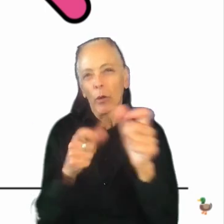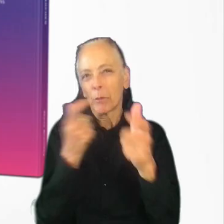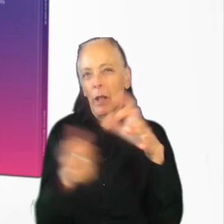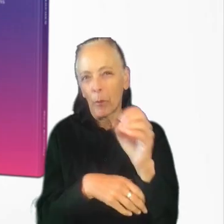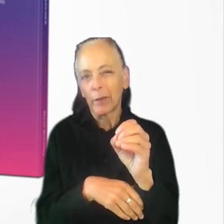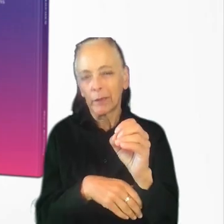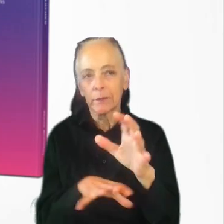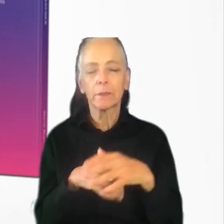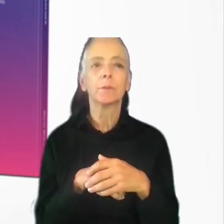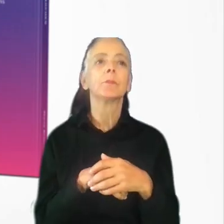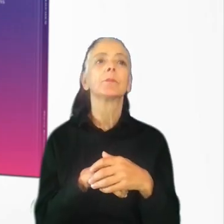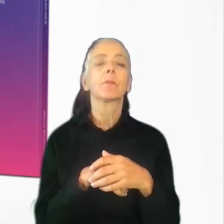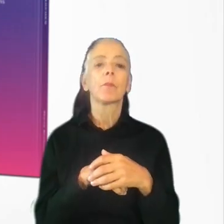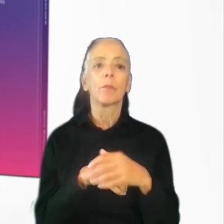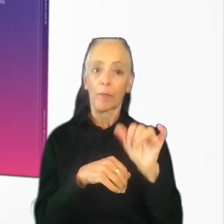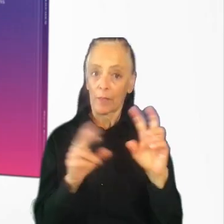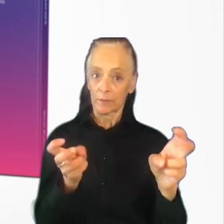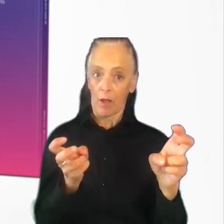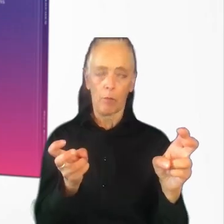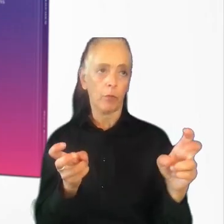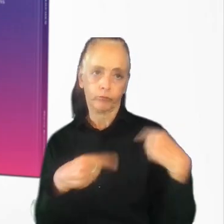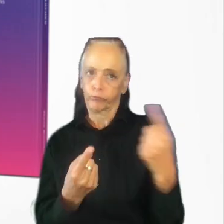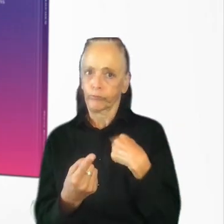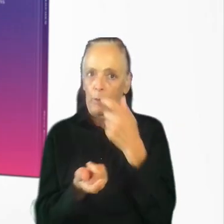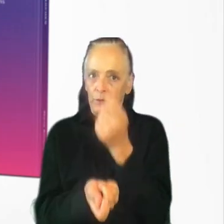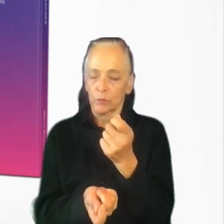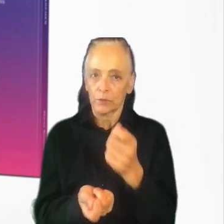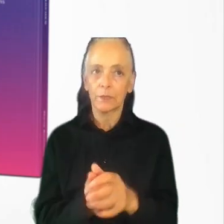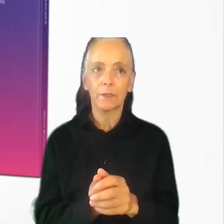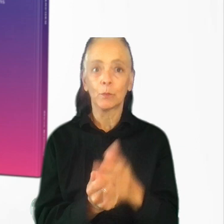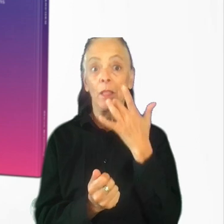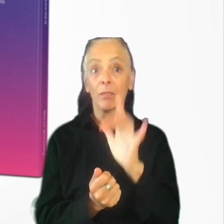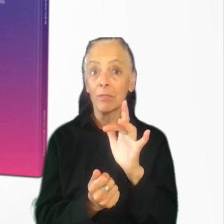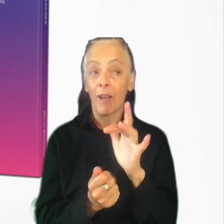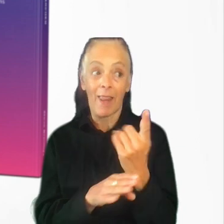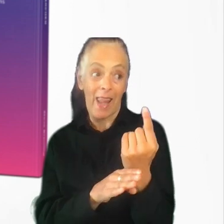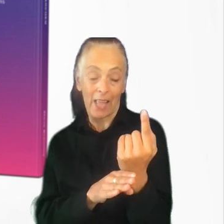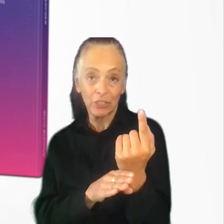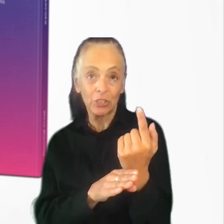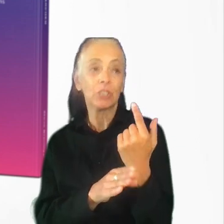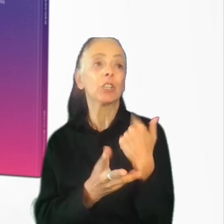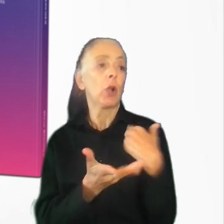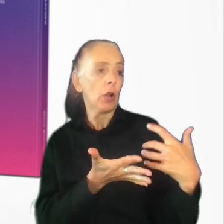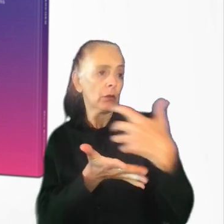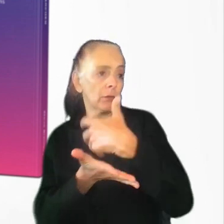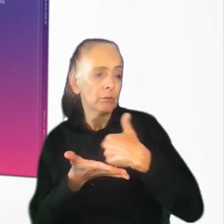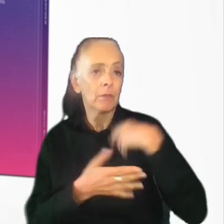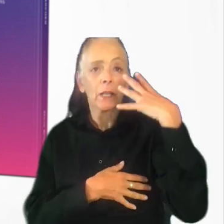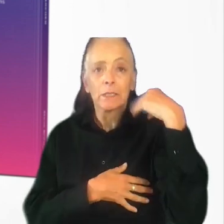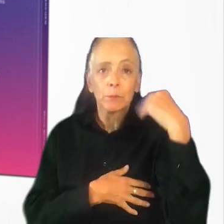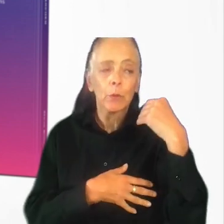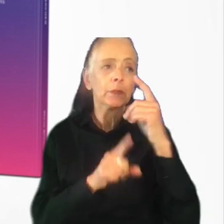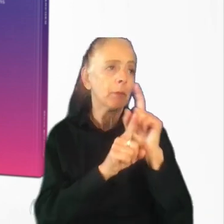industry this is a topic i've always been very interested in and i was lucky enough last year to be able to wrap up all of my experience